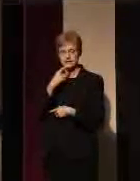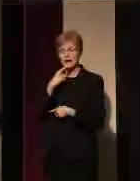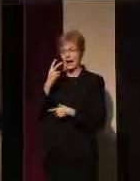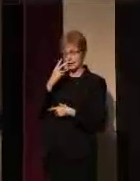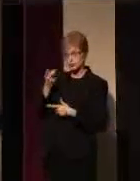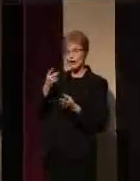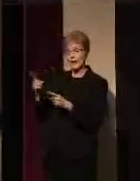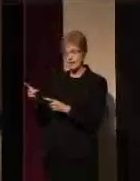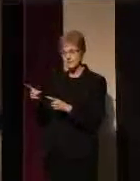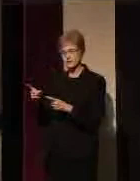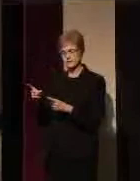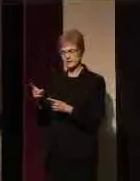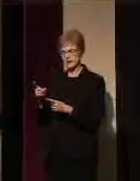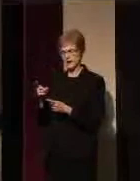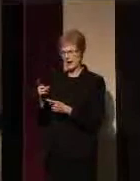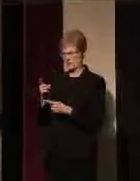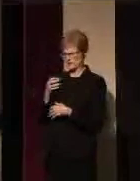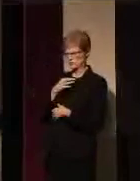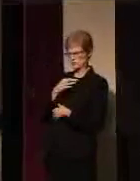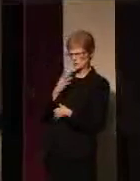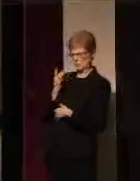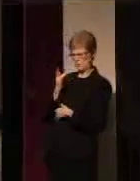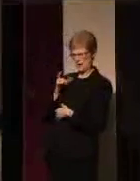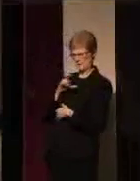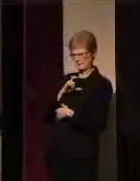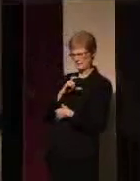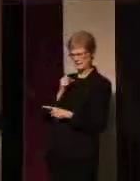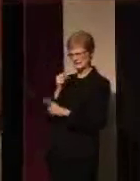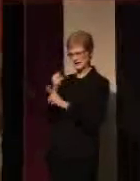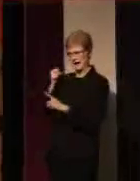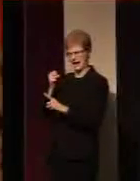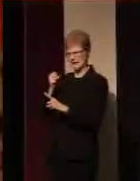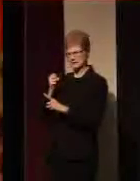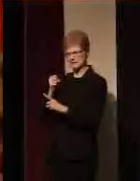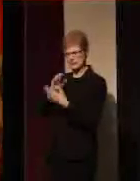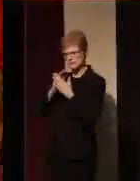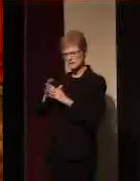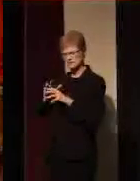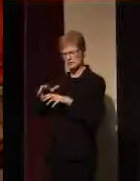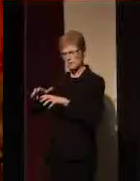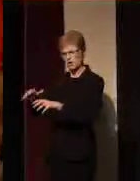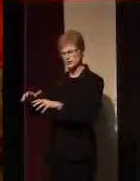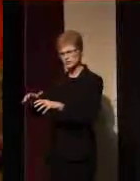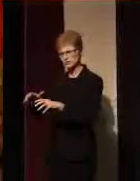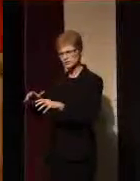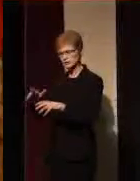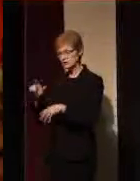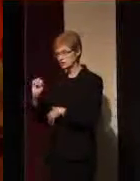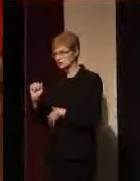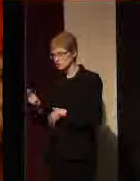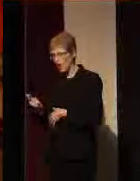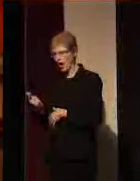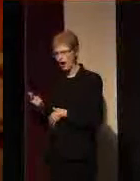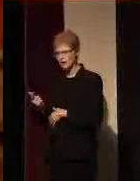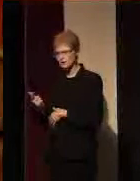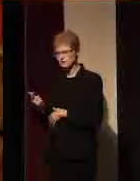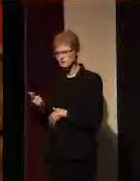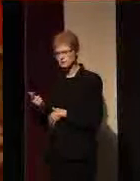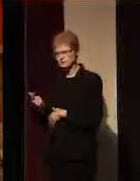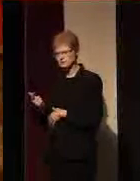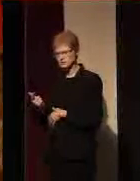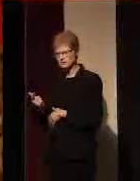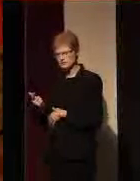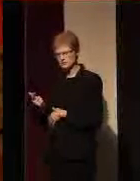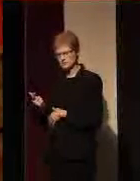why police decided to attack the peaceful march with their dogs an hour and a half before